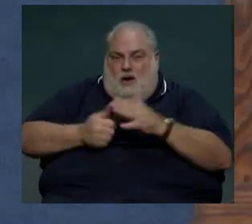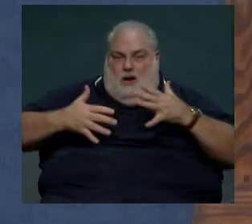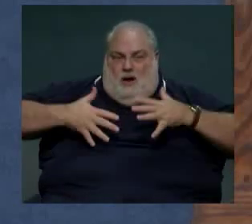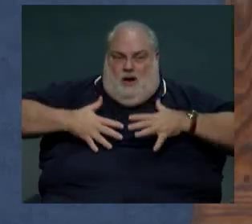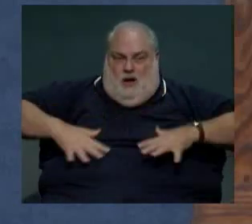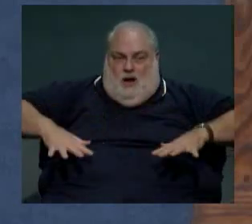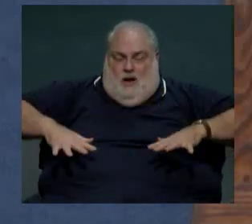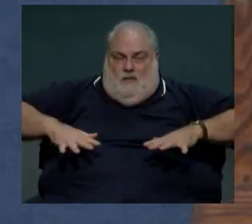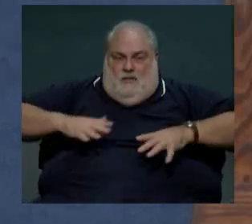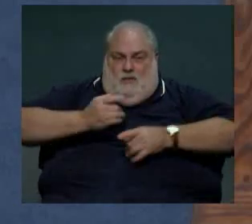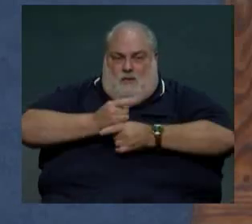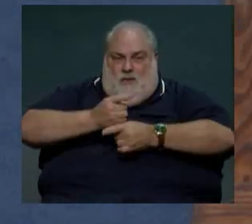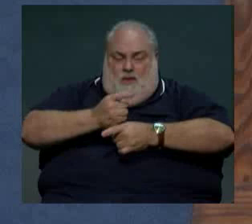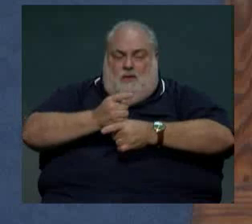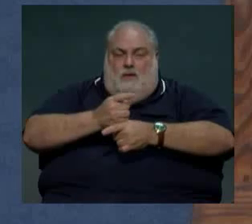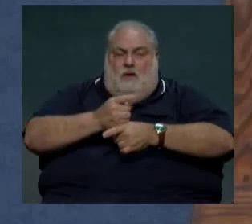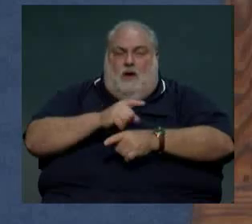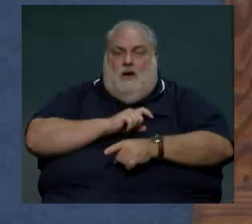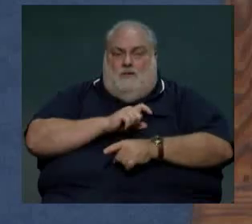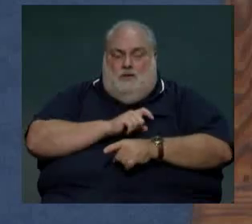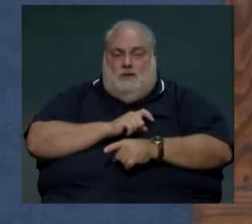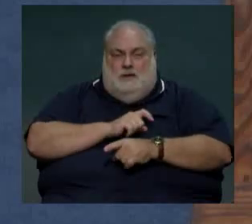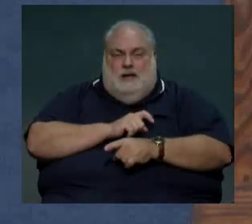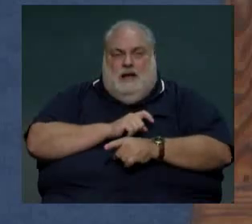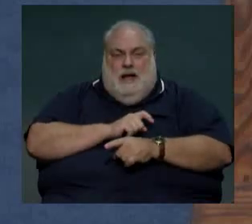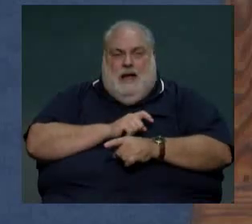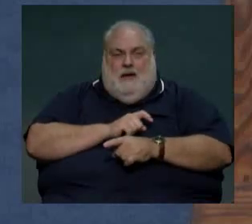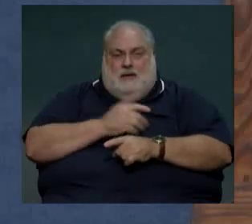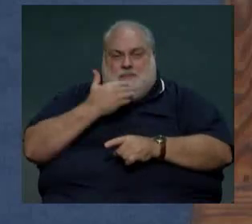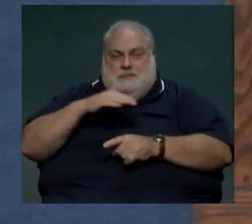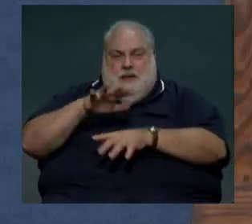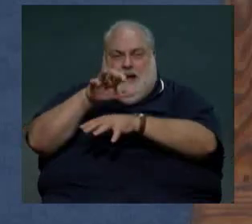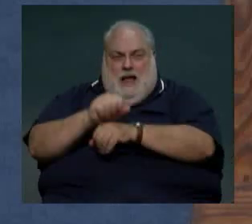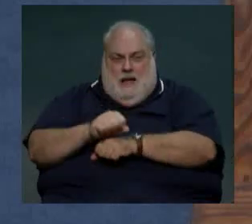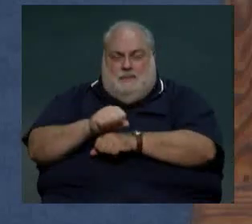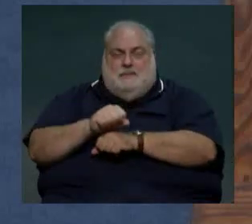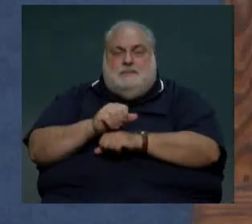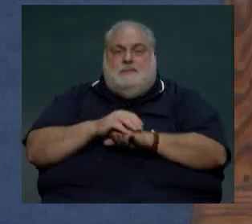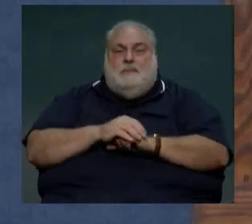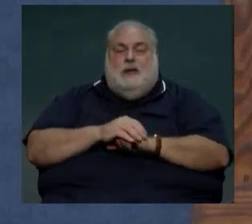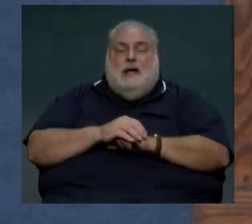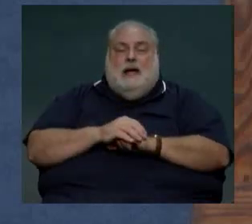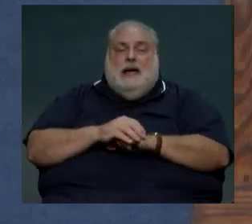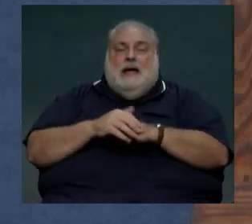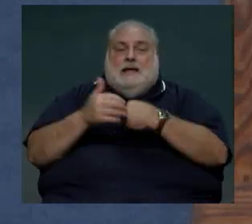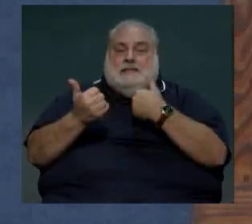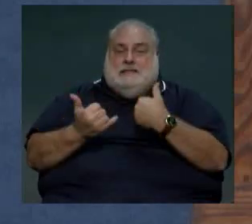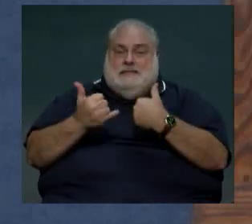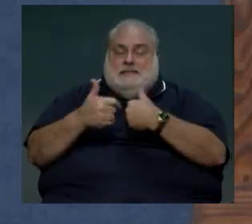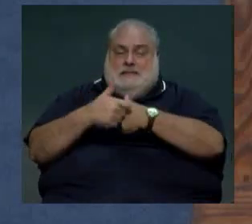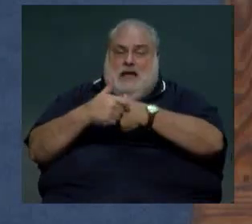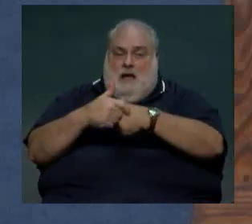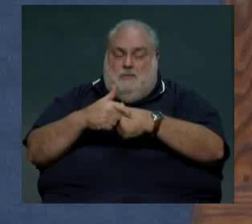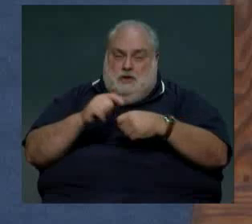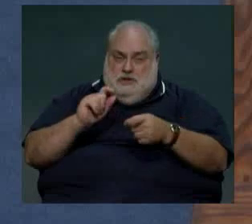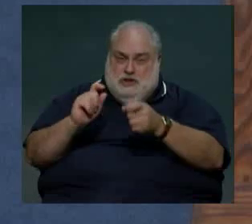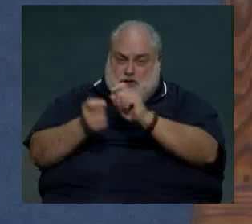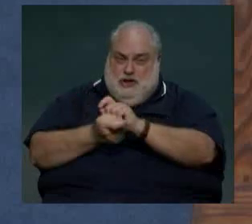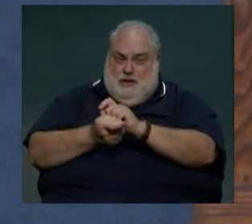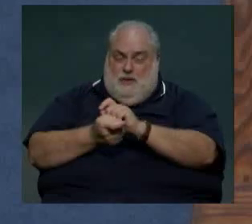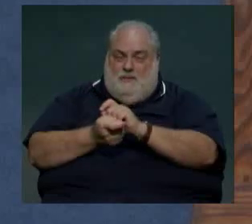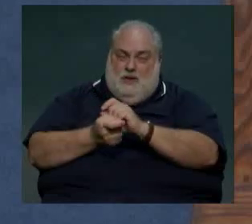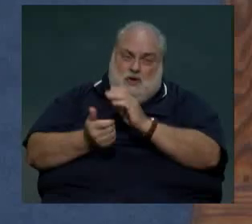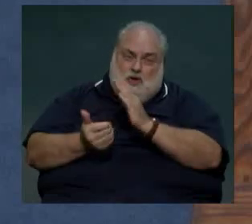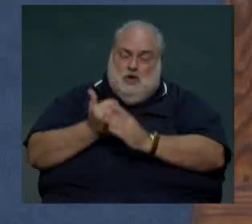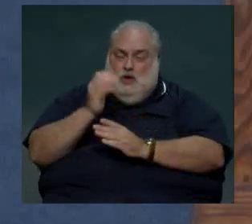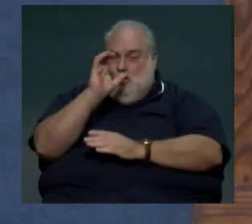actions, and it's time that we do something about this. We have the search on for a new chief of police. And I think